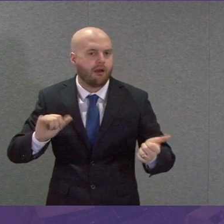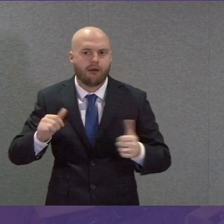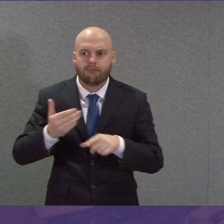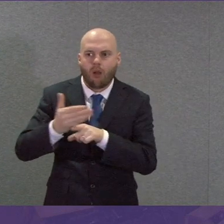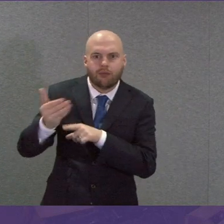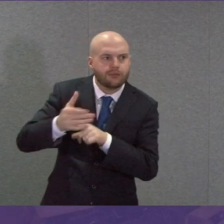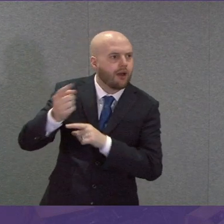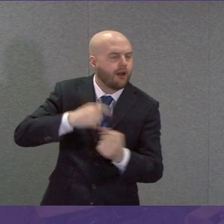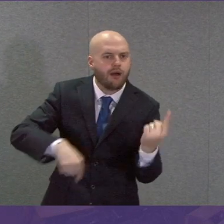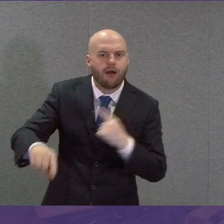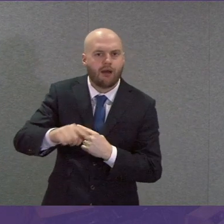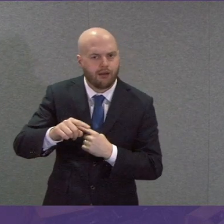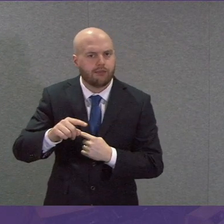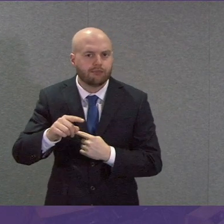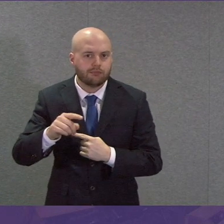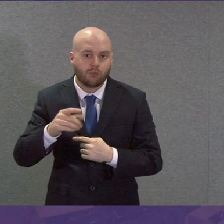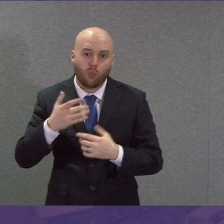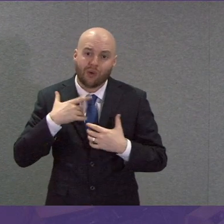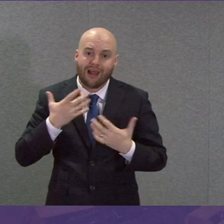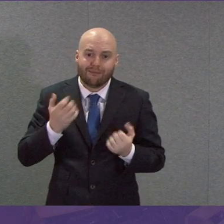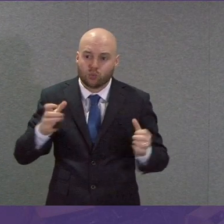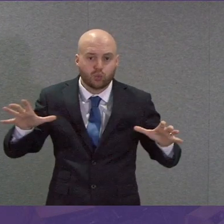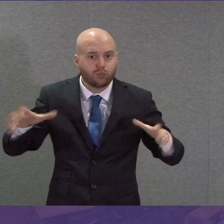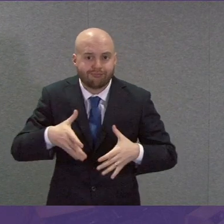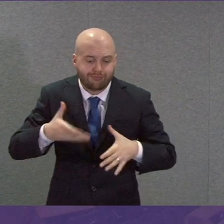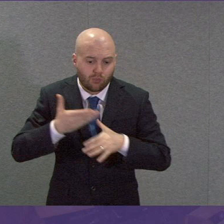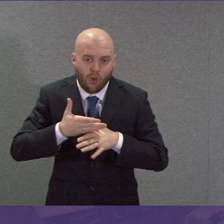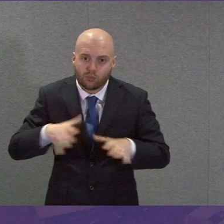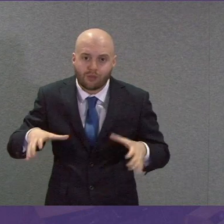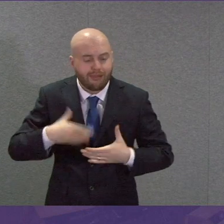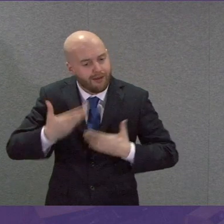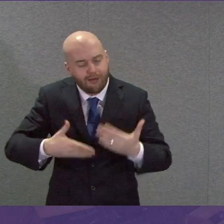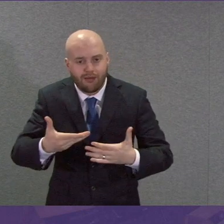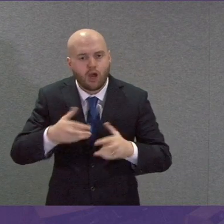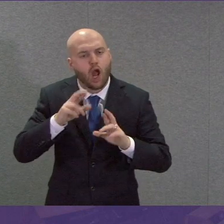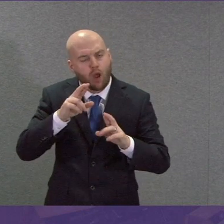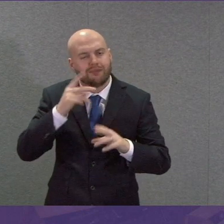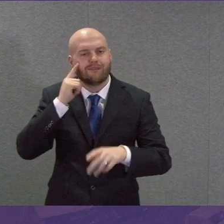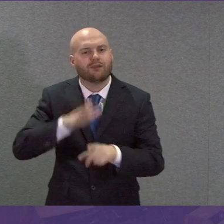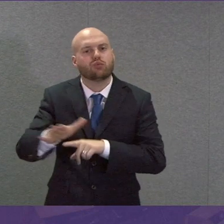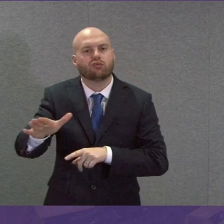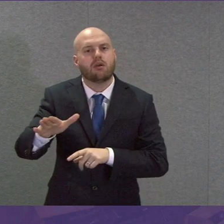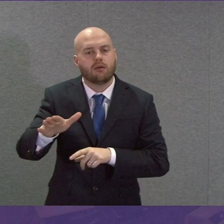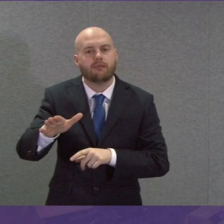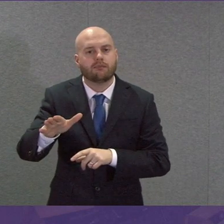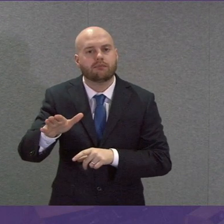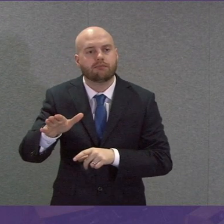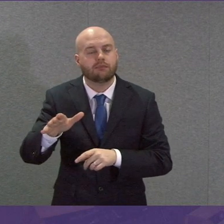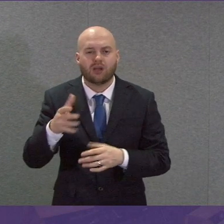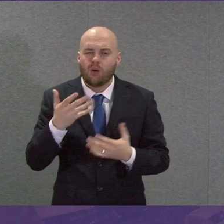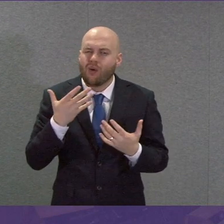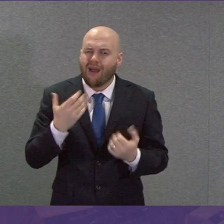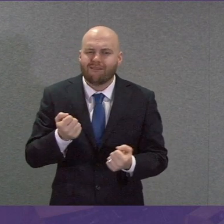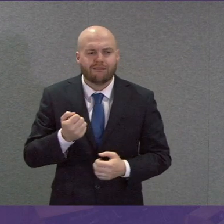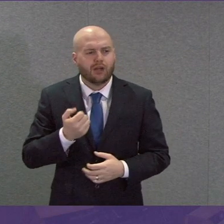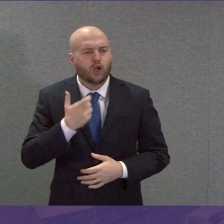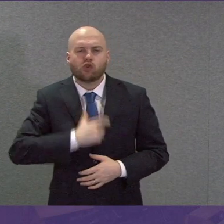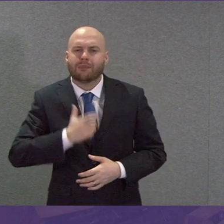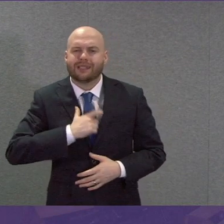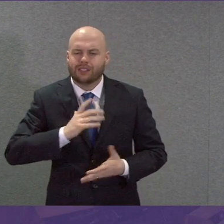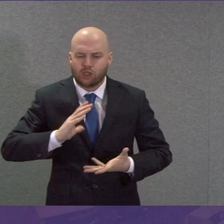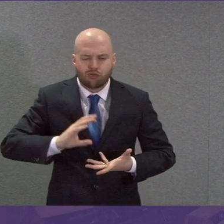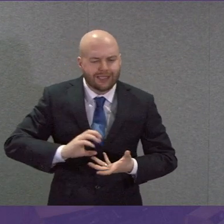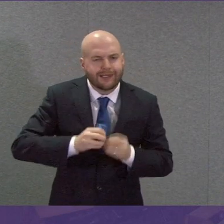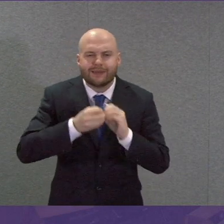action, and hope for the future. It is a thread that emphasises a shared belief in human creativity, ingenuity, and